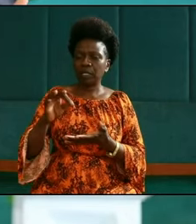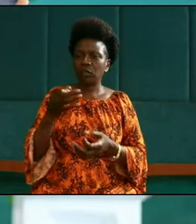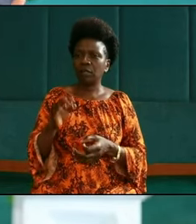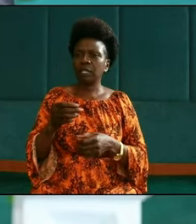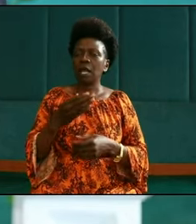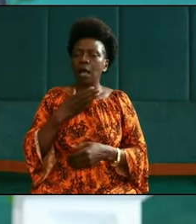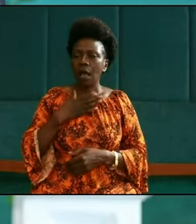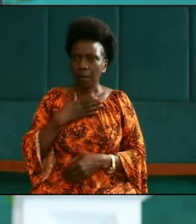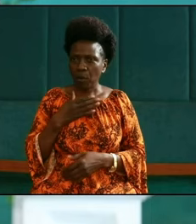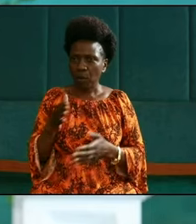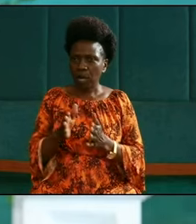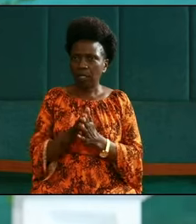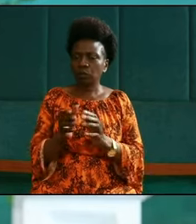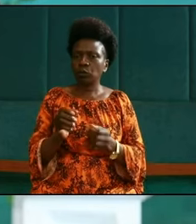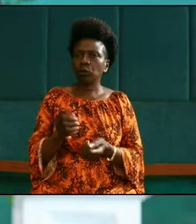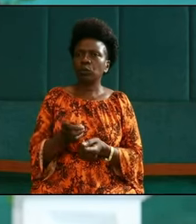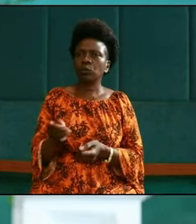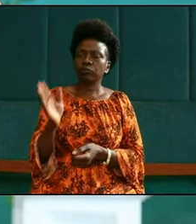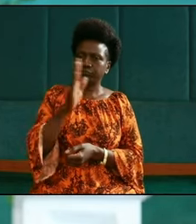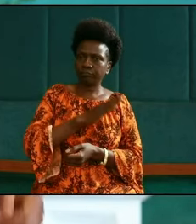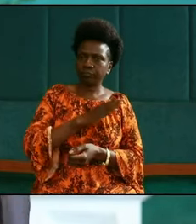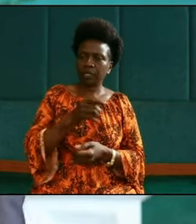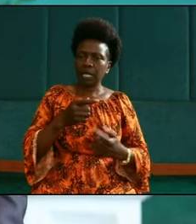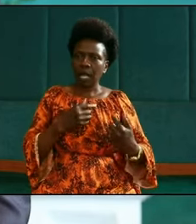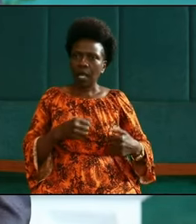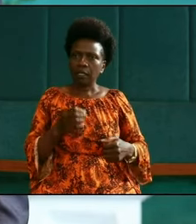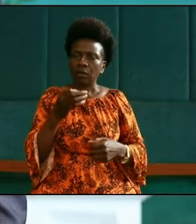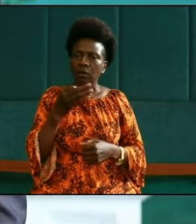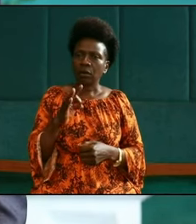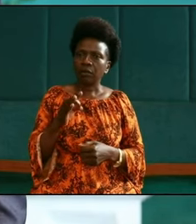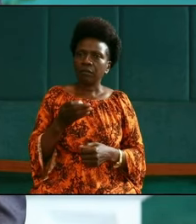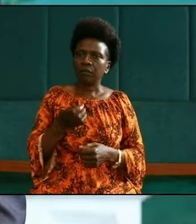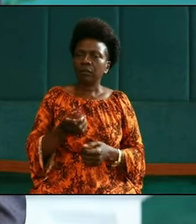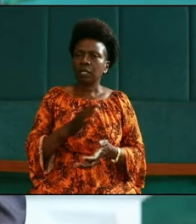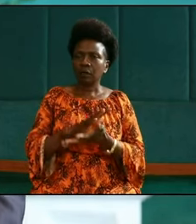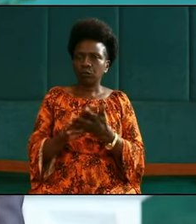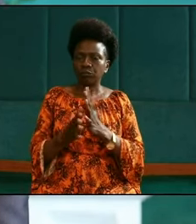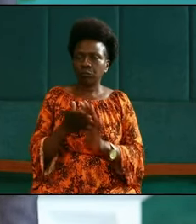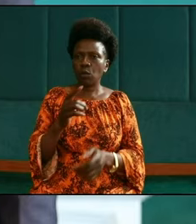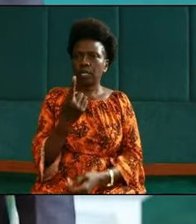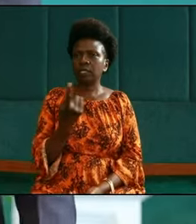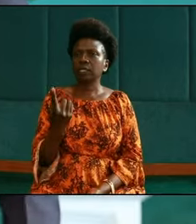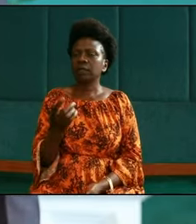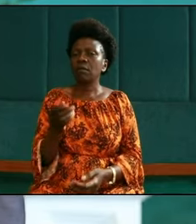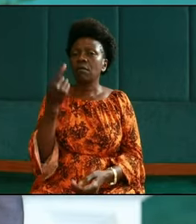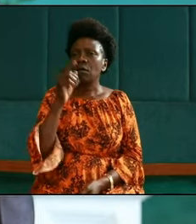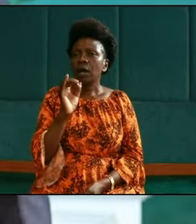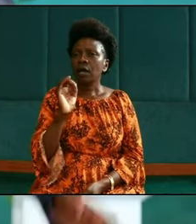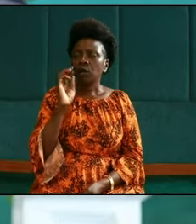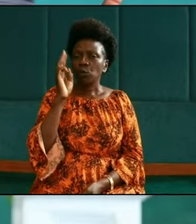the humble and to revive the heart of the contrite ones. For I will